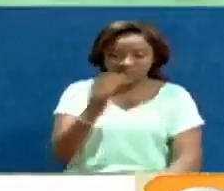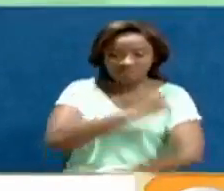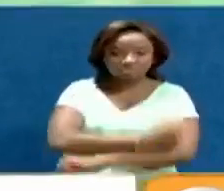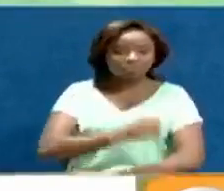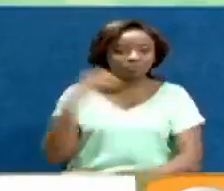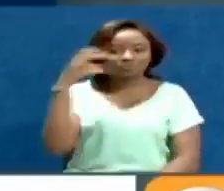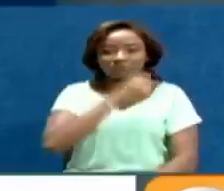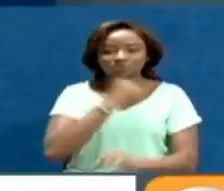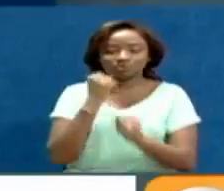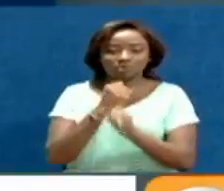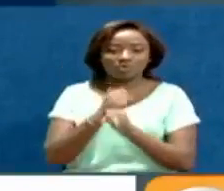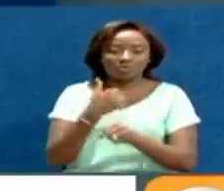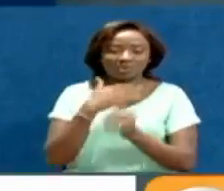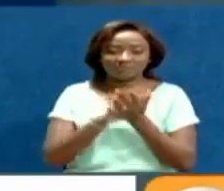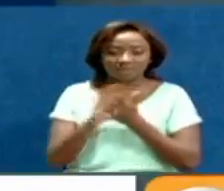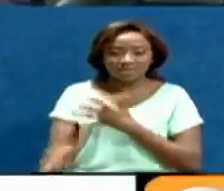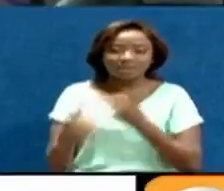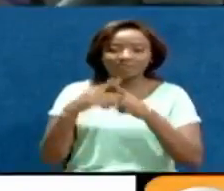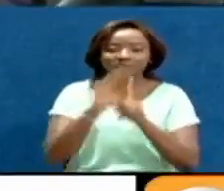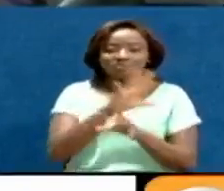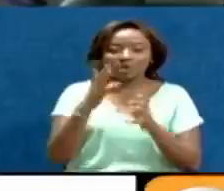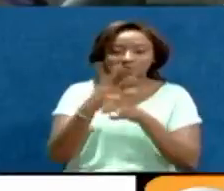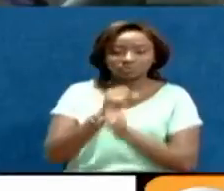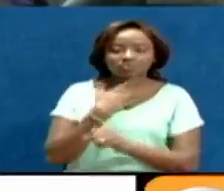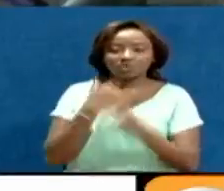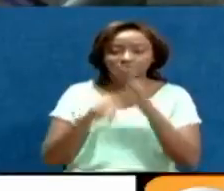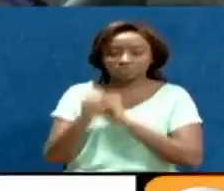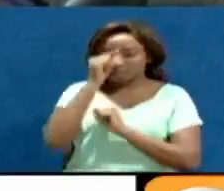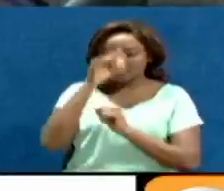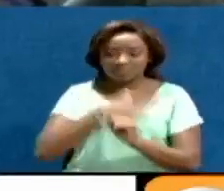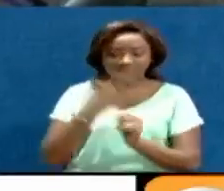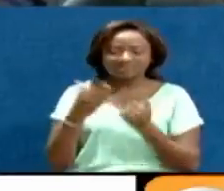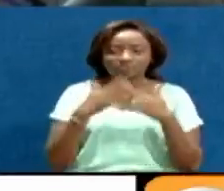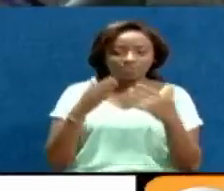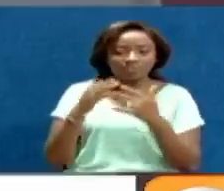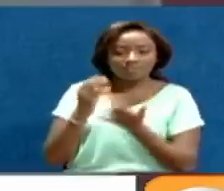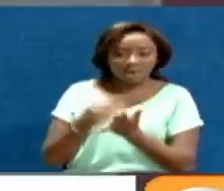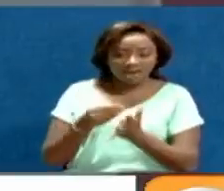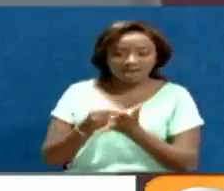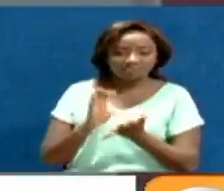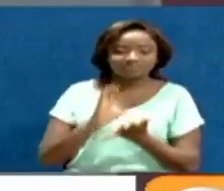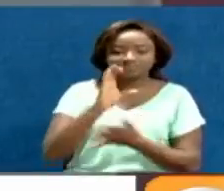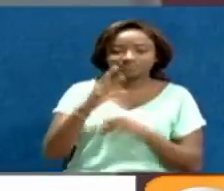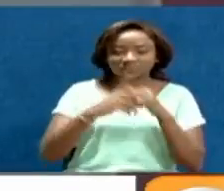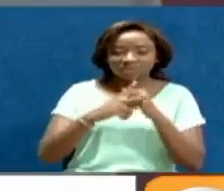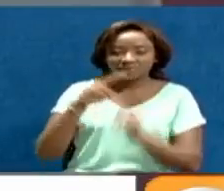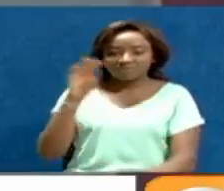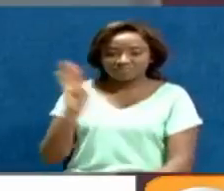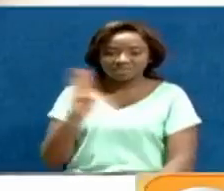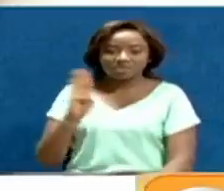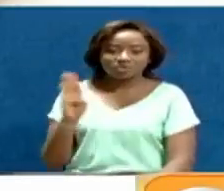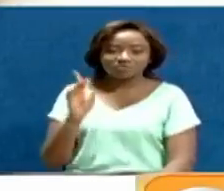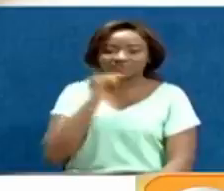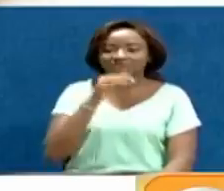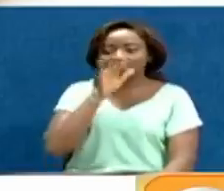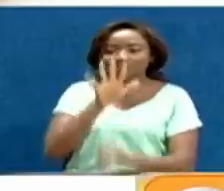have been rendered jobless. The association is also demanding that the government releases to schools the 7 billion shillings stimulus package it